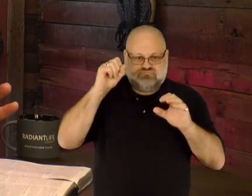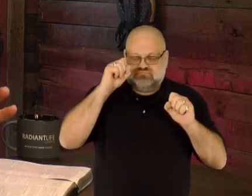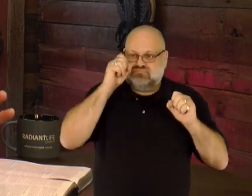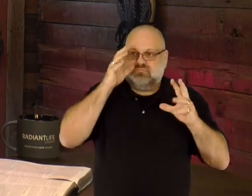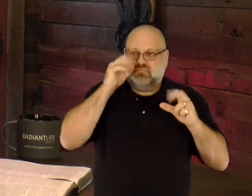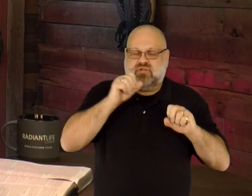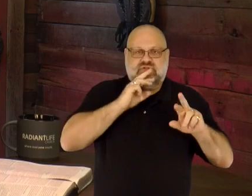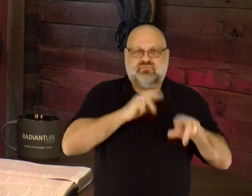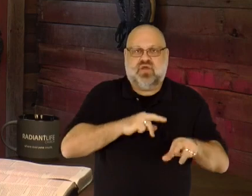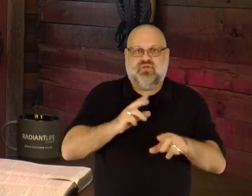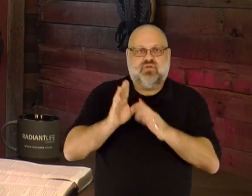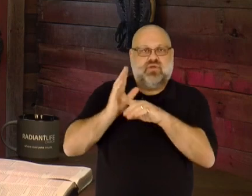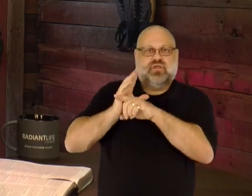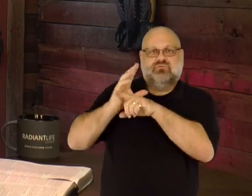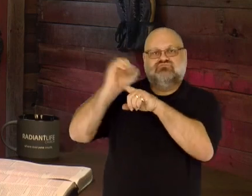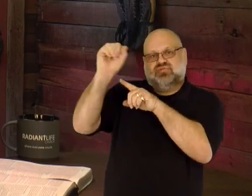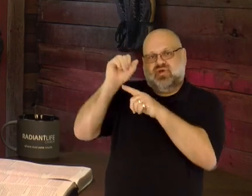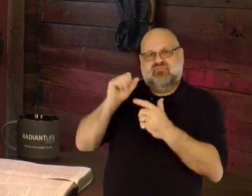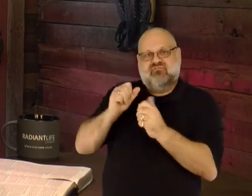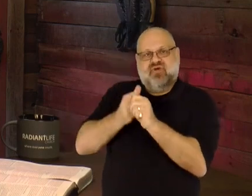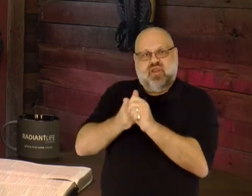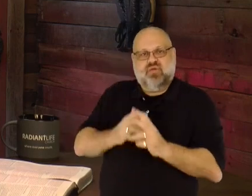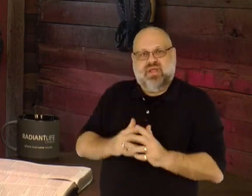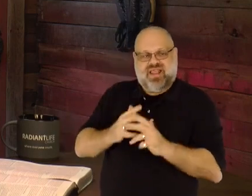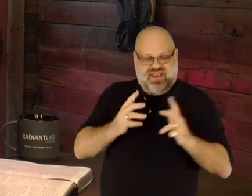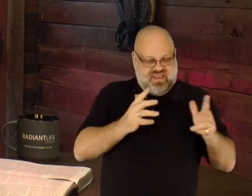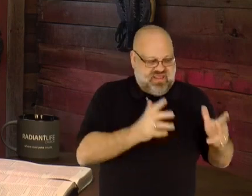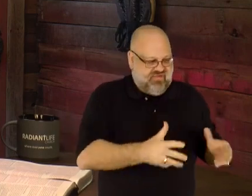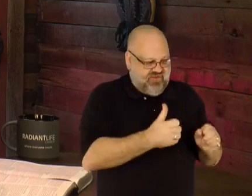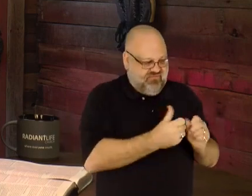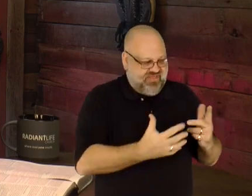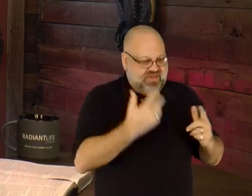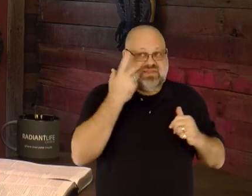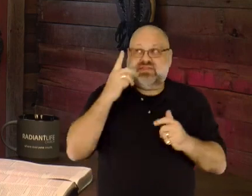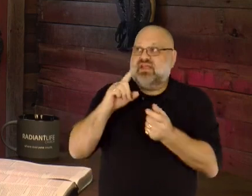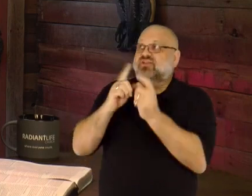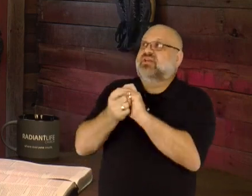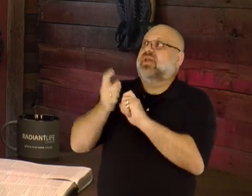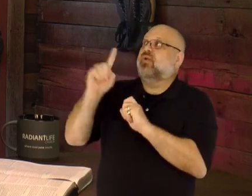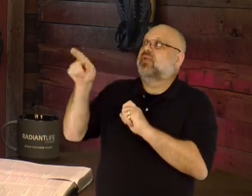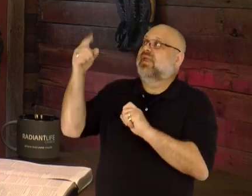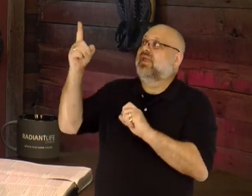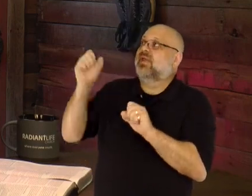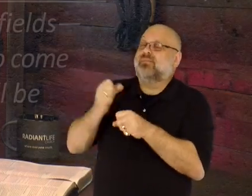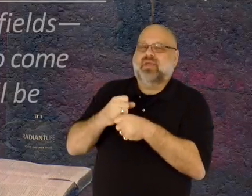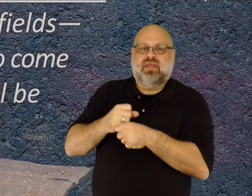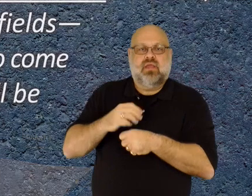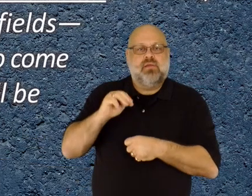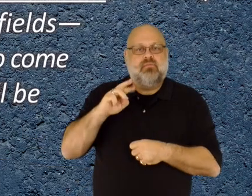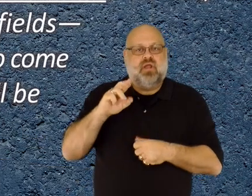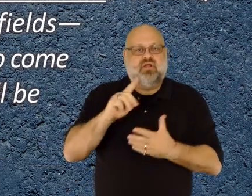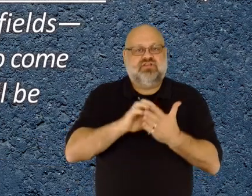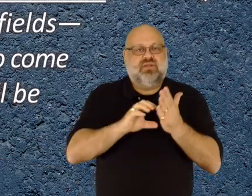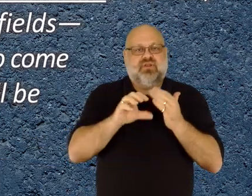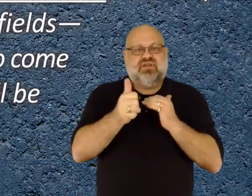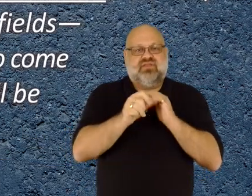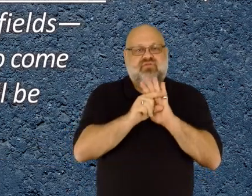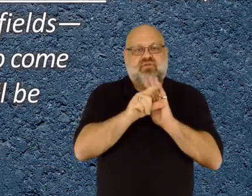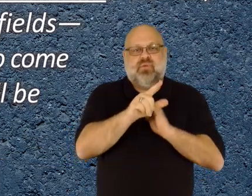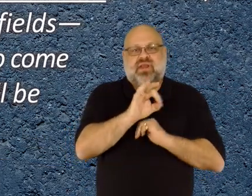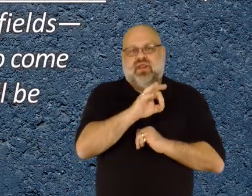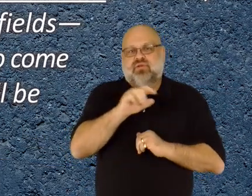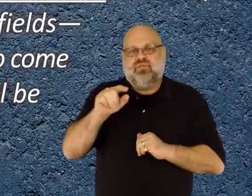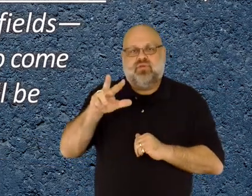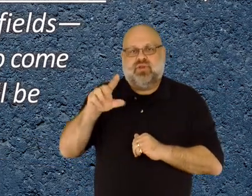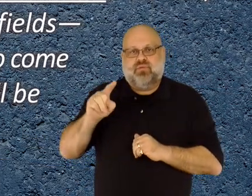everything to see a turnaround that only He could produce. In Mark 10:29 through 31, we read, "Truly I tell you,"